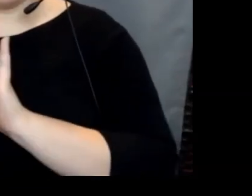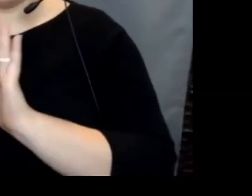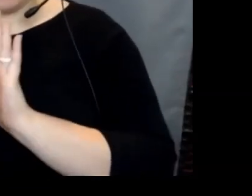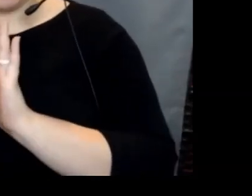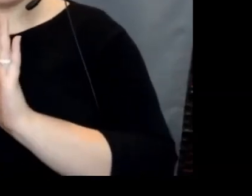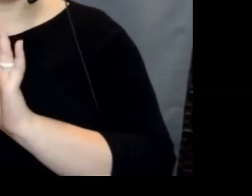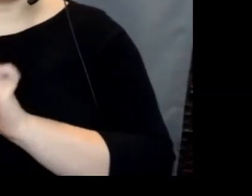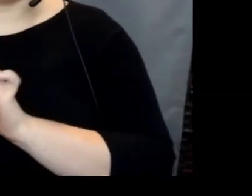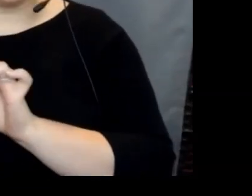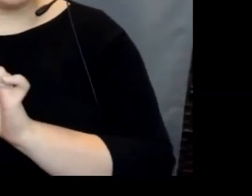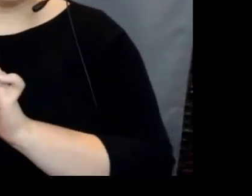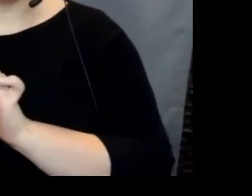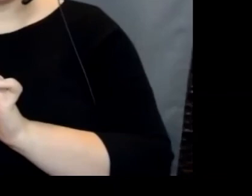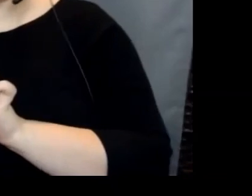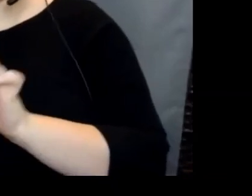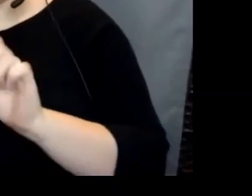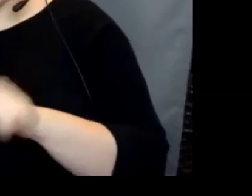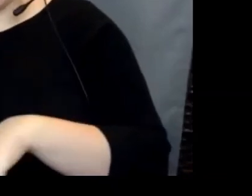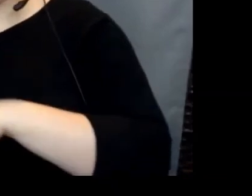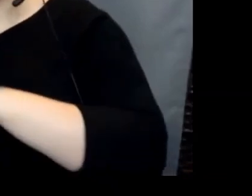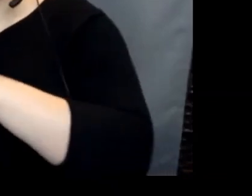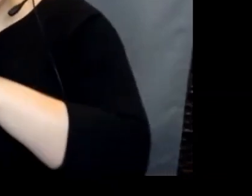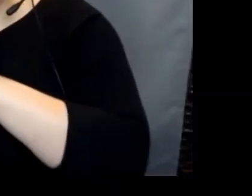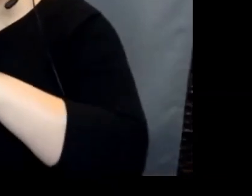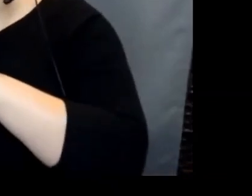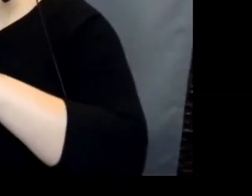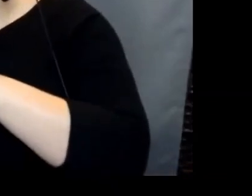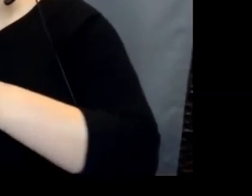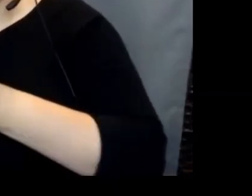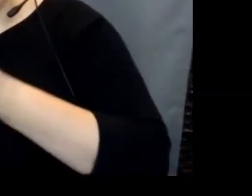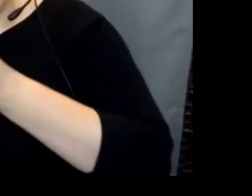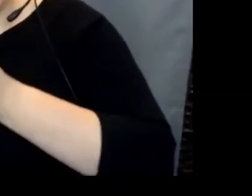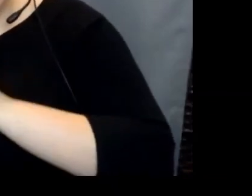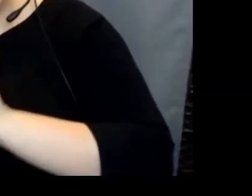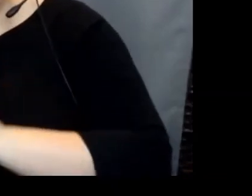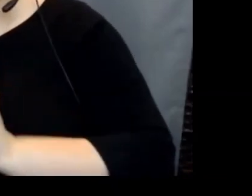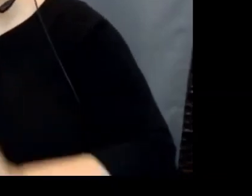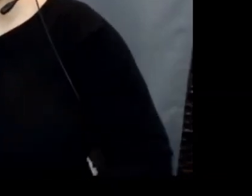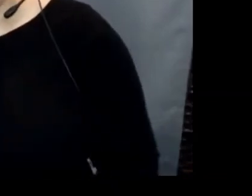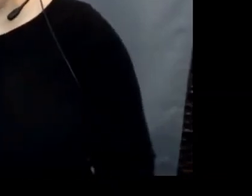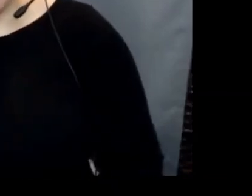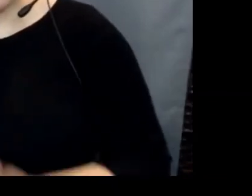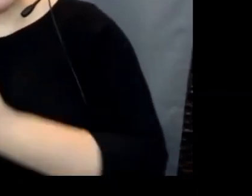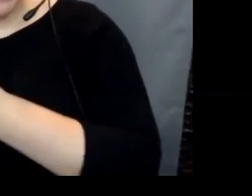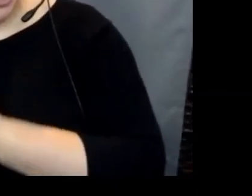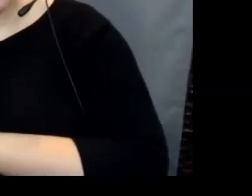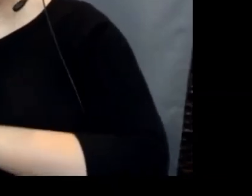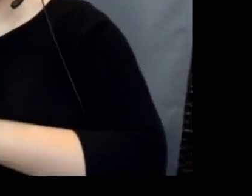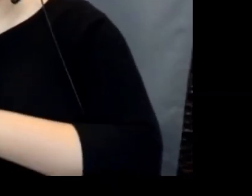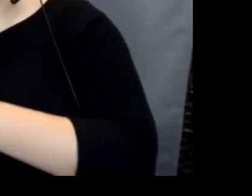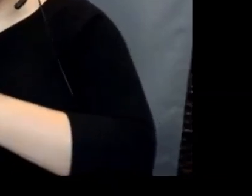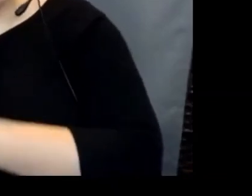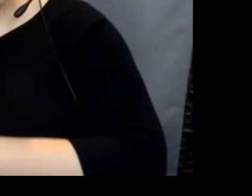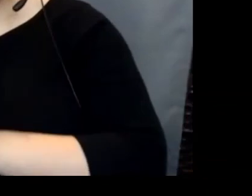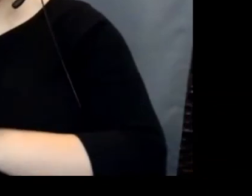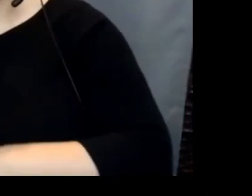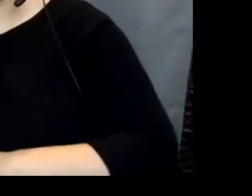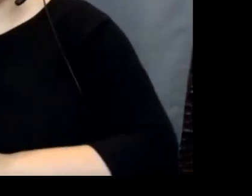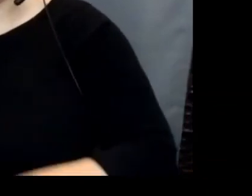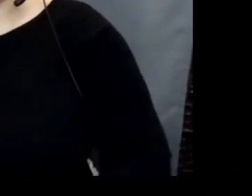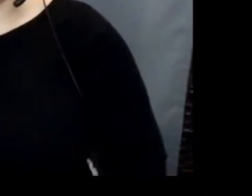can enroll and establish accounts and manage accounts to include the grandparent, the spouse, sibling, and a Social Security representative